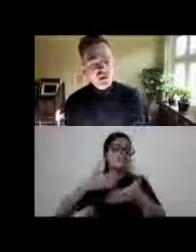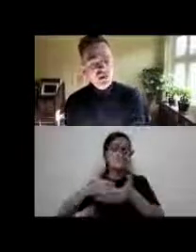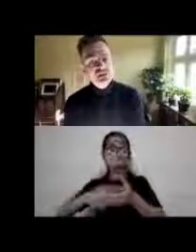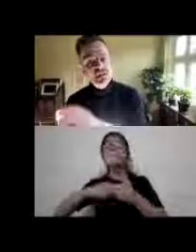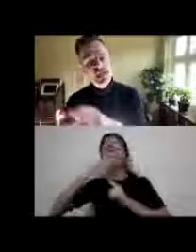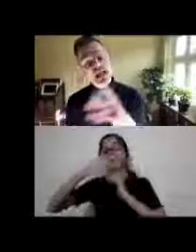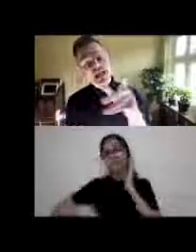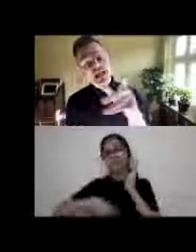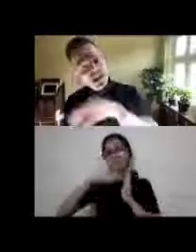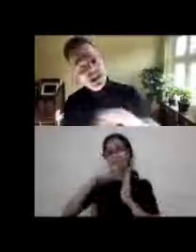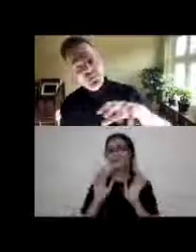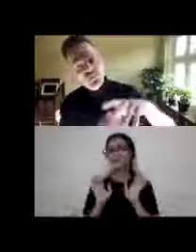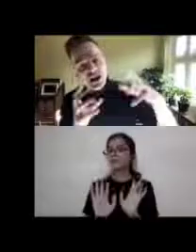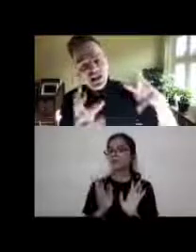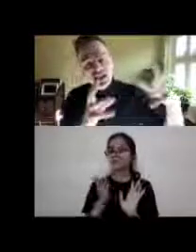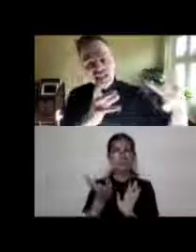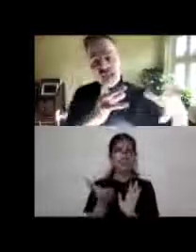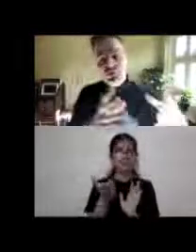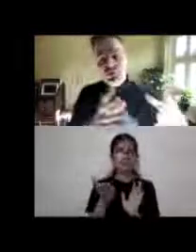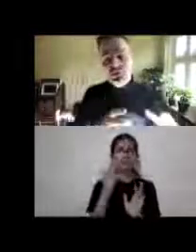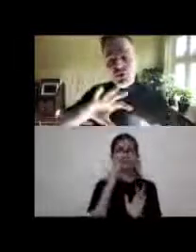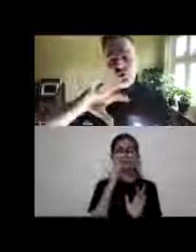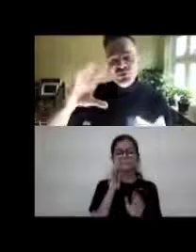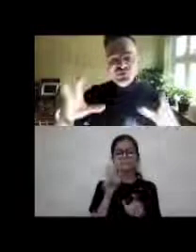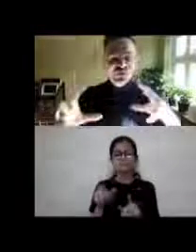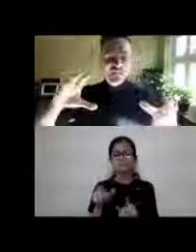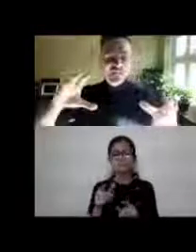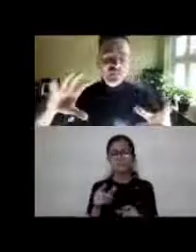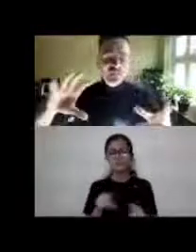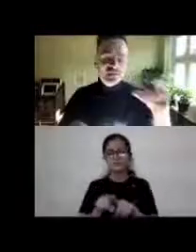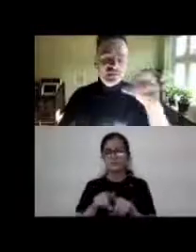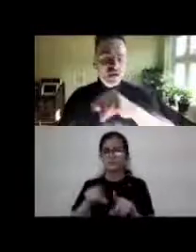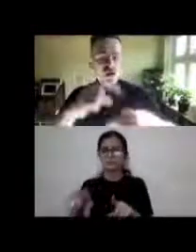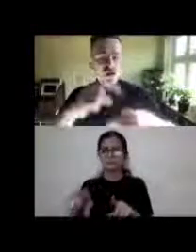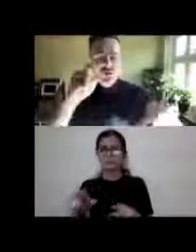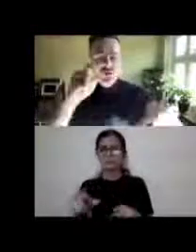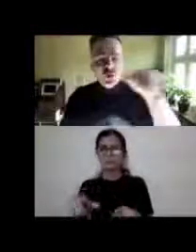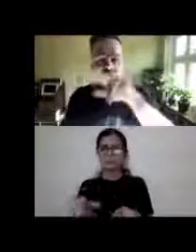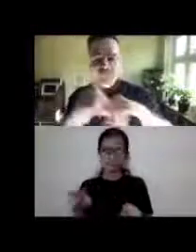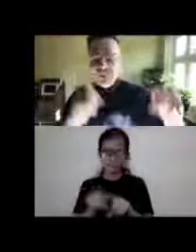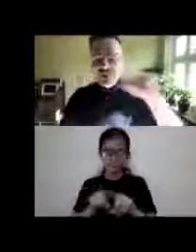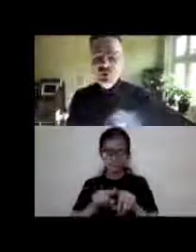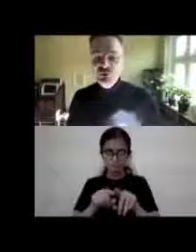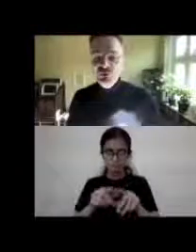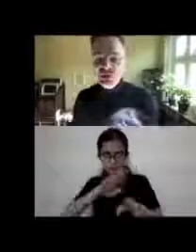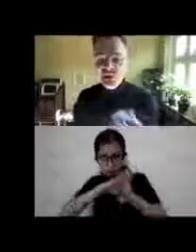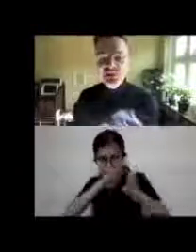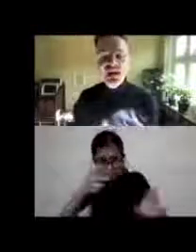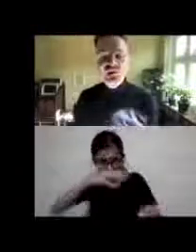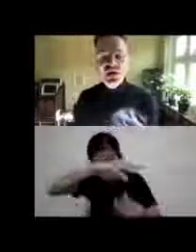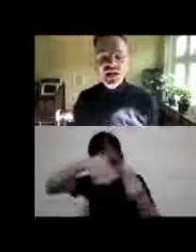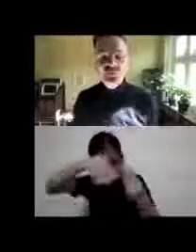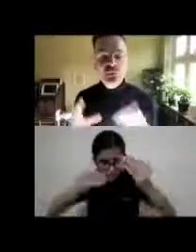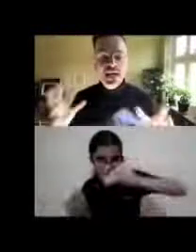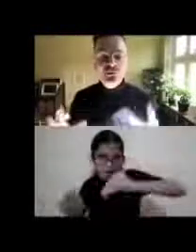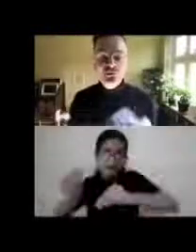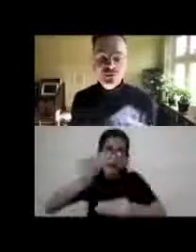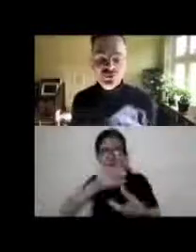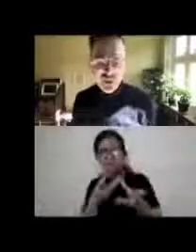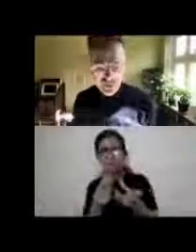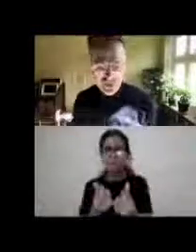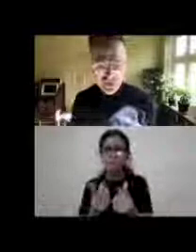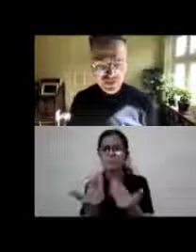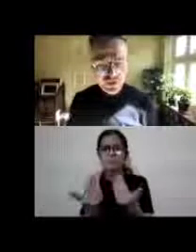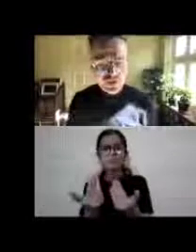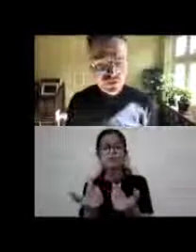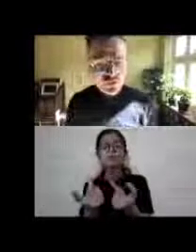project, because in the one hand, we were supposed to come up with this routable solution. On the other hand, we had to